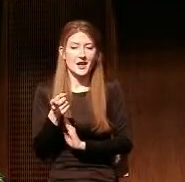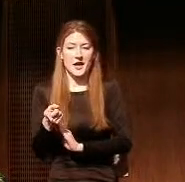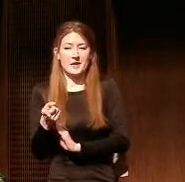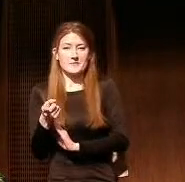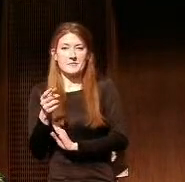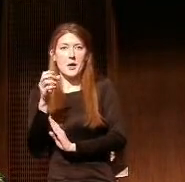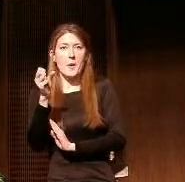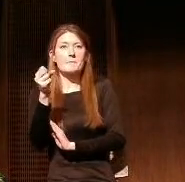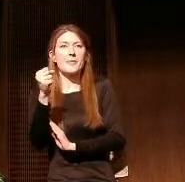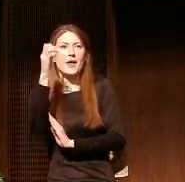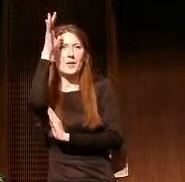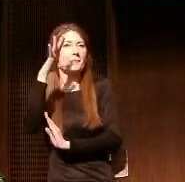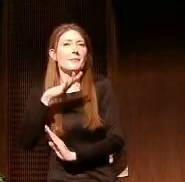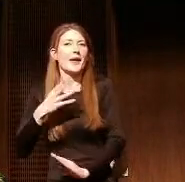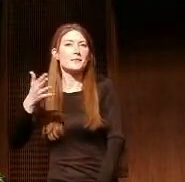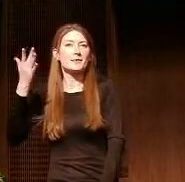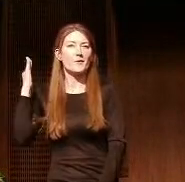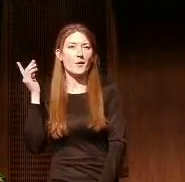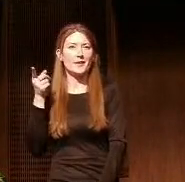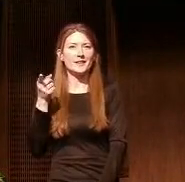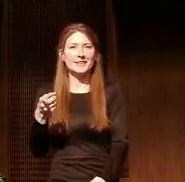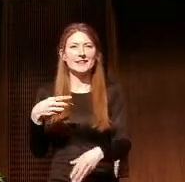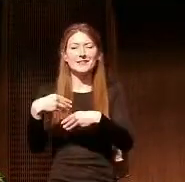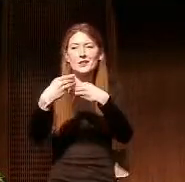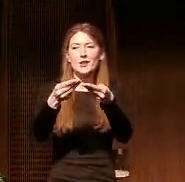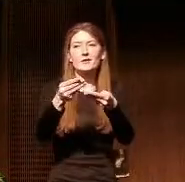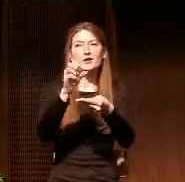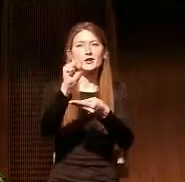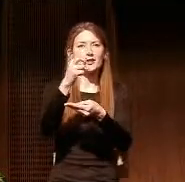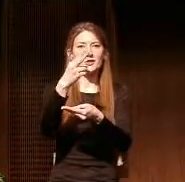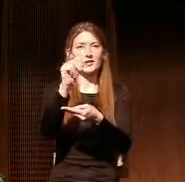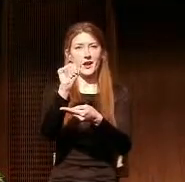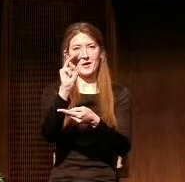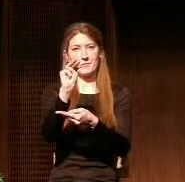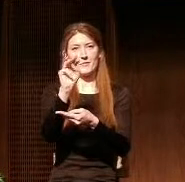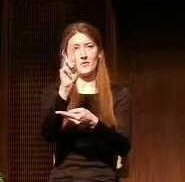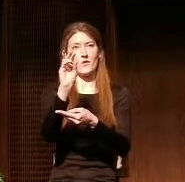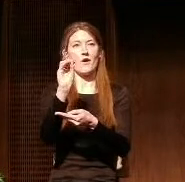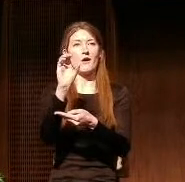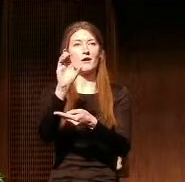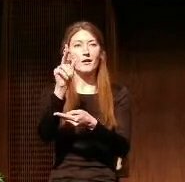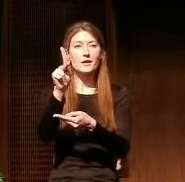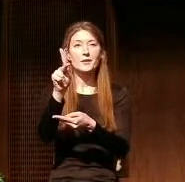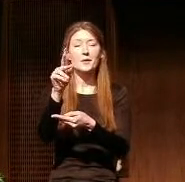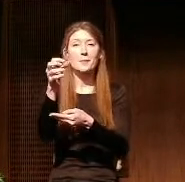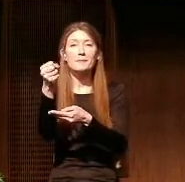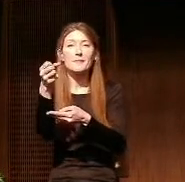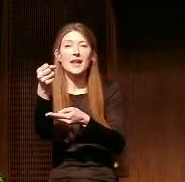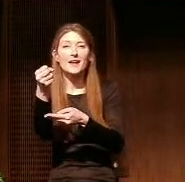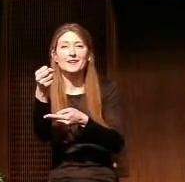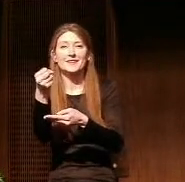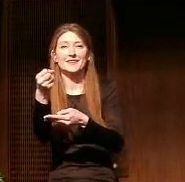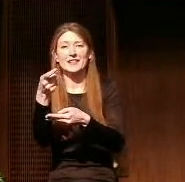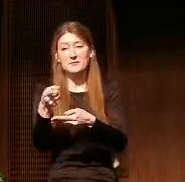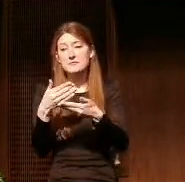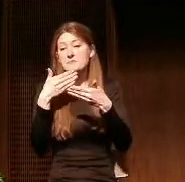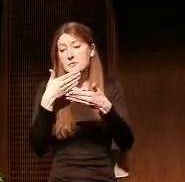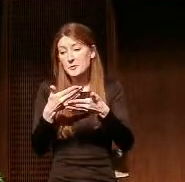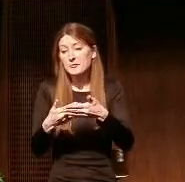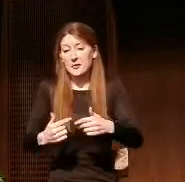He delivered Shamrock milk on a certain route in Phoenix, and he made a good living at